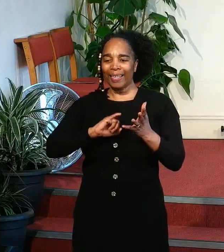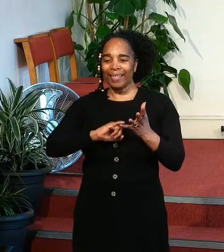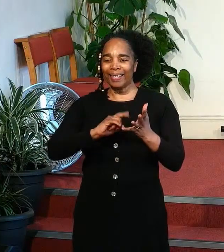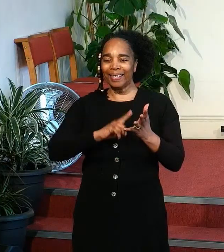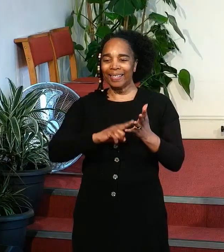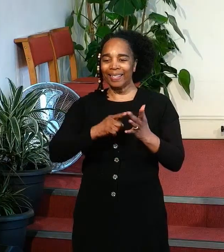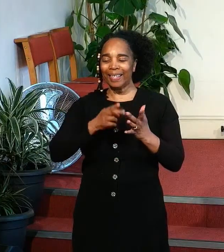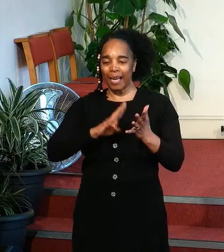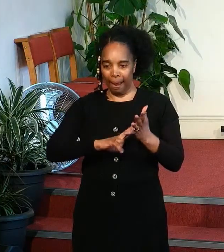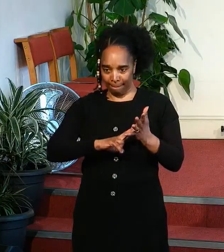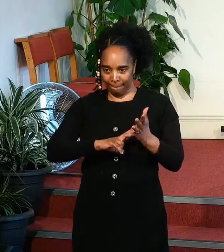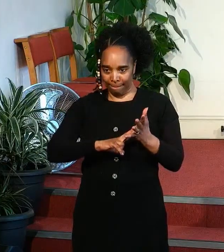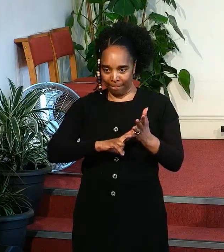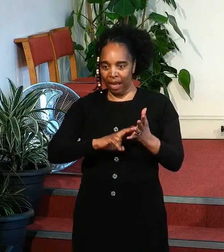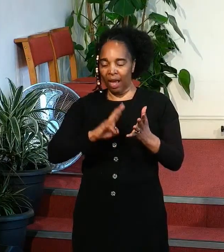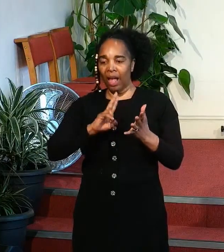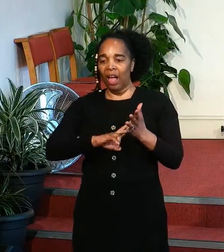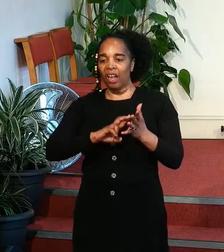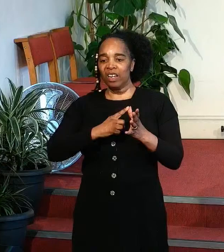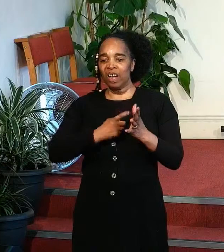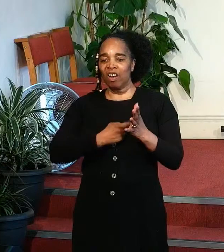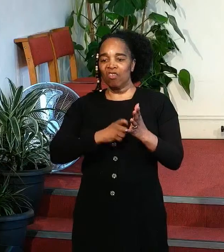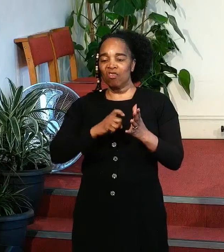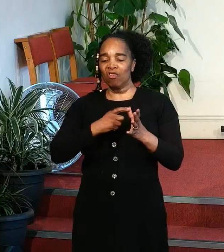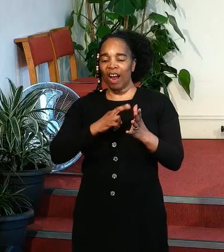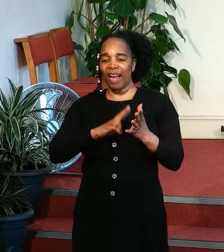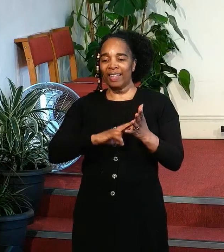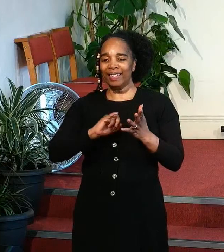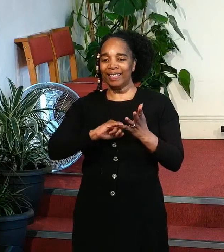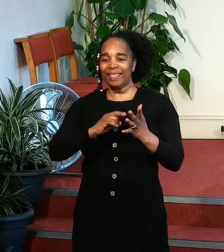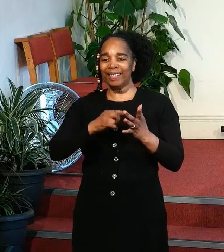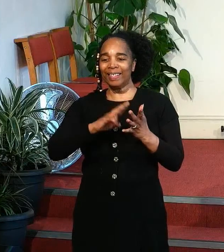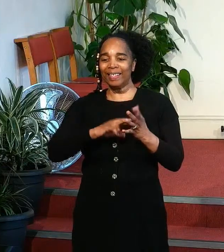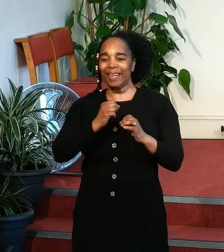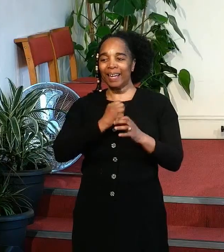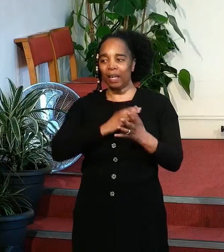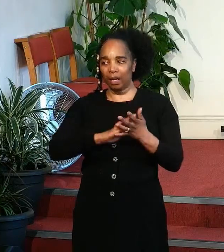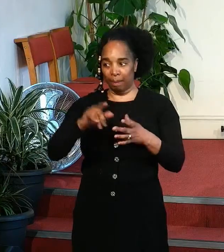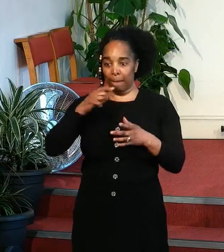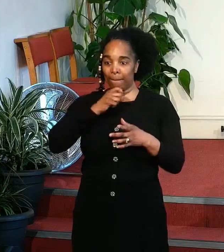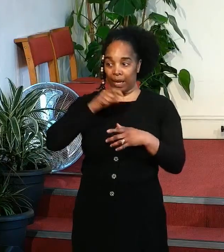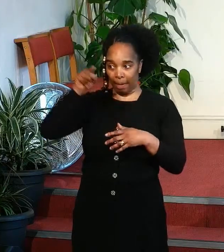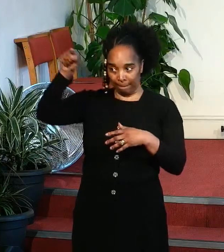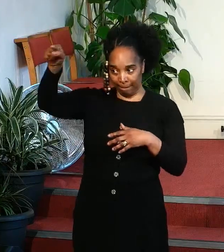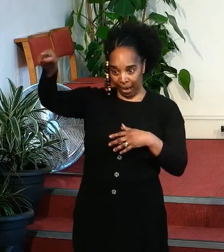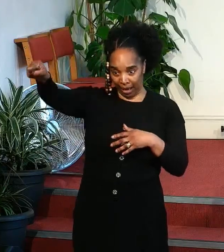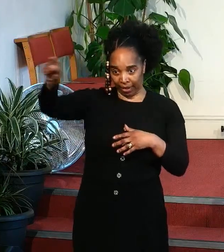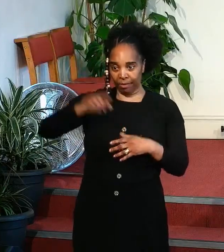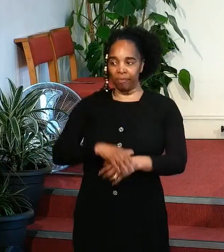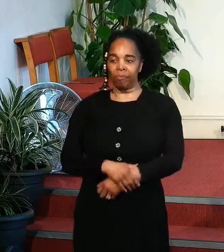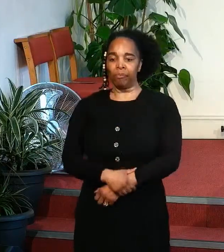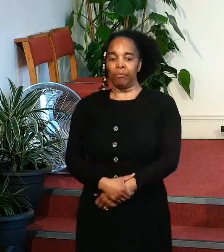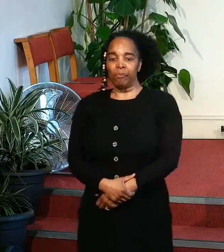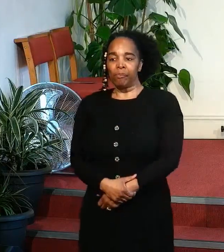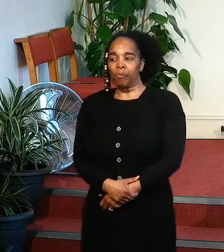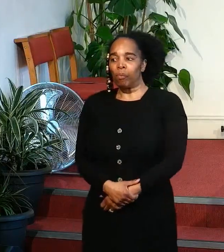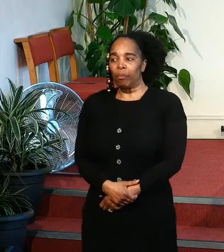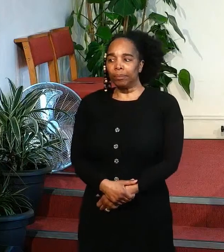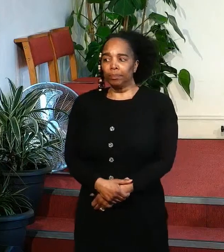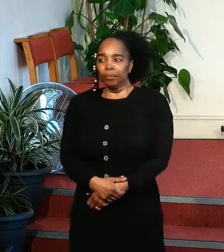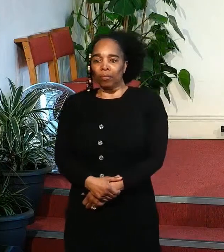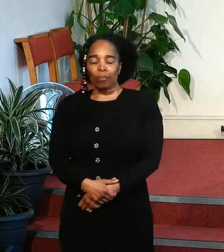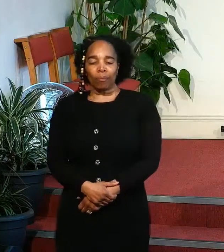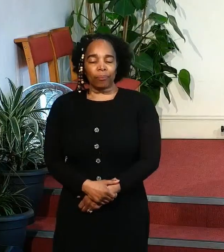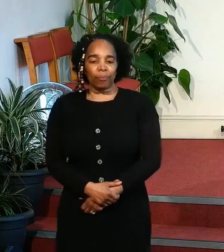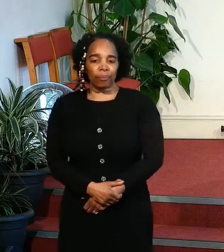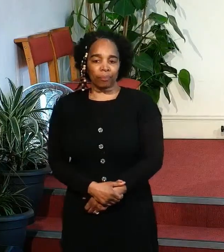Anslim Narinesingh, I think is the right pronunciation. Is that right pronunciation? Thank you. And he's going to